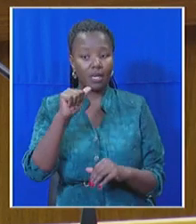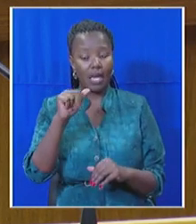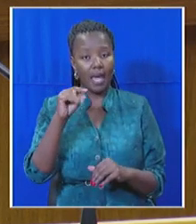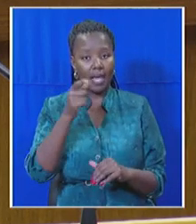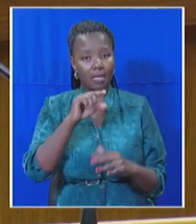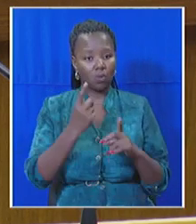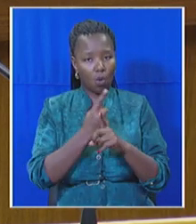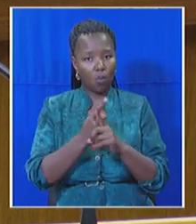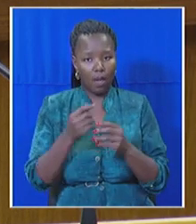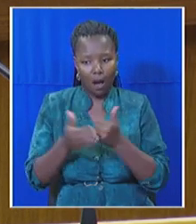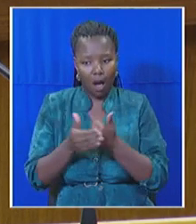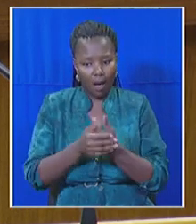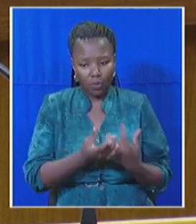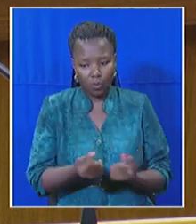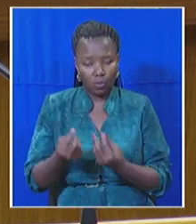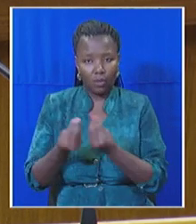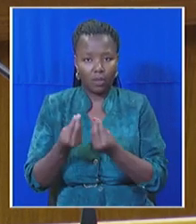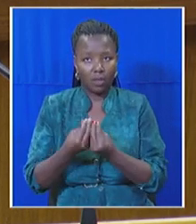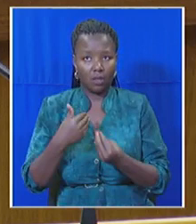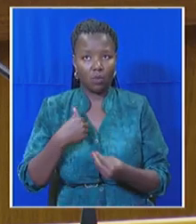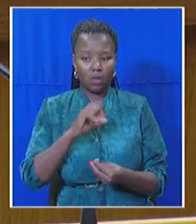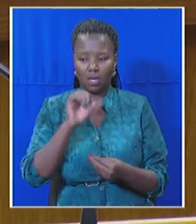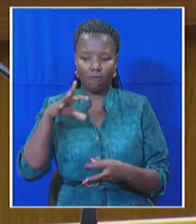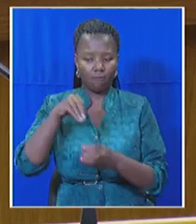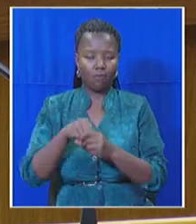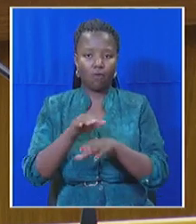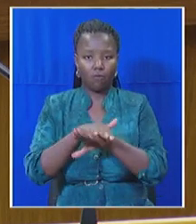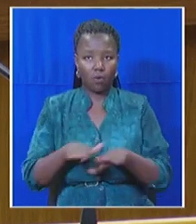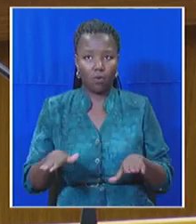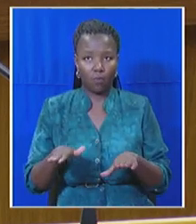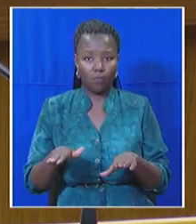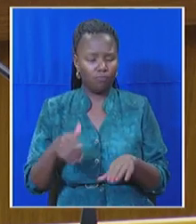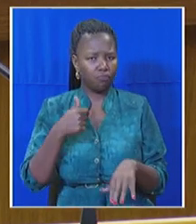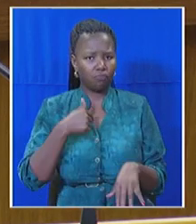through this report, the EFF will not be part of it. We don't see